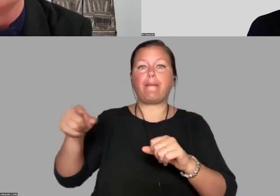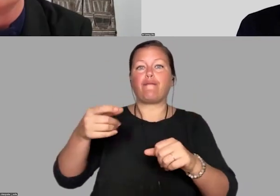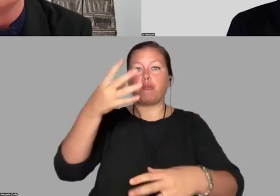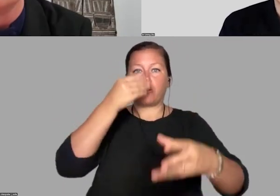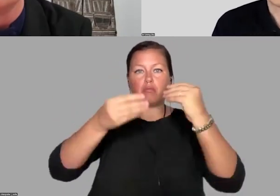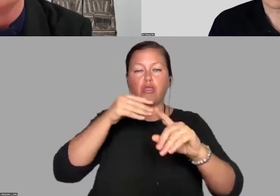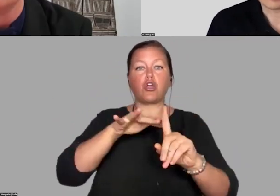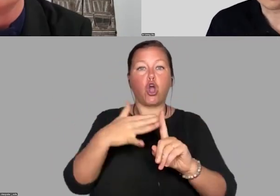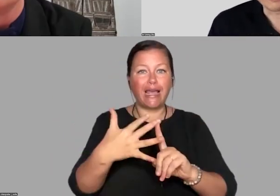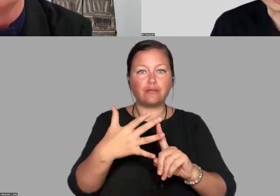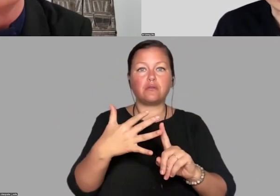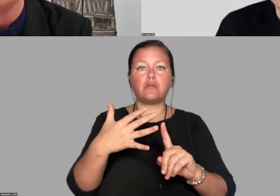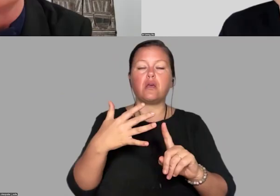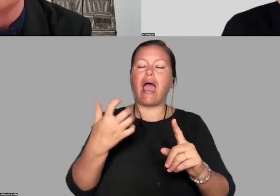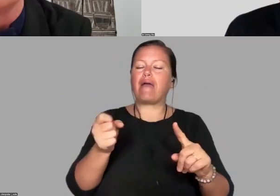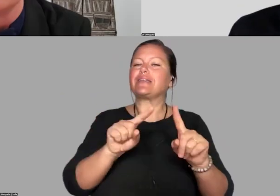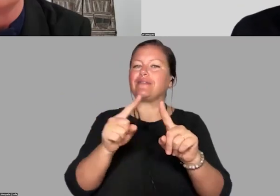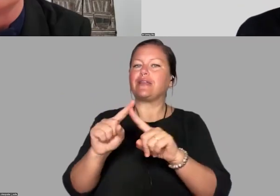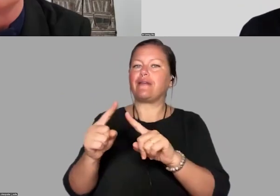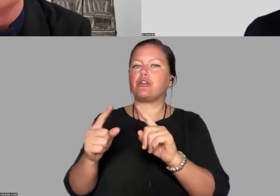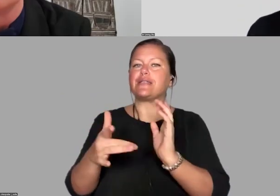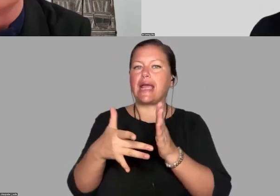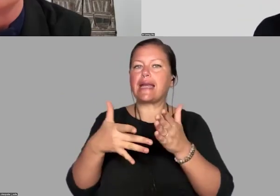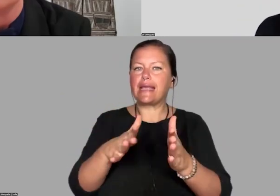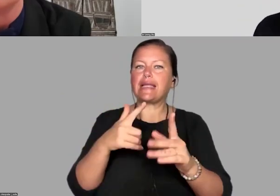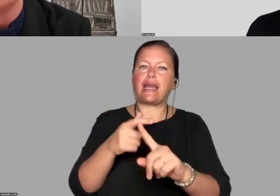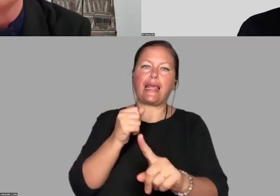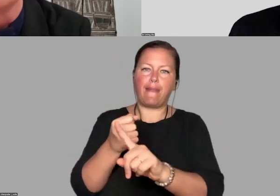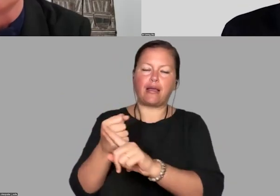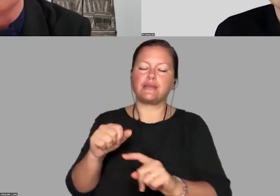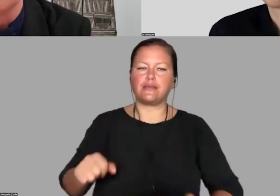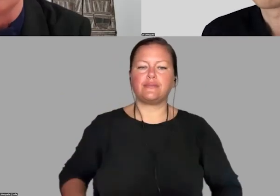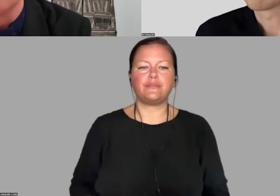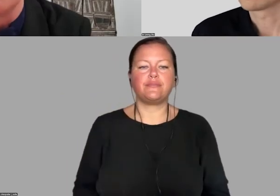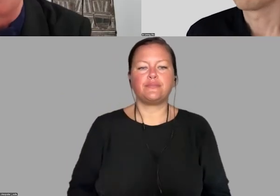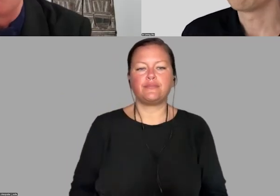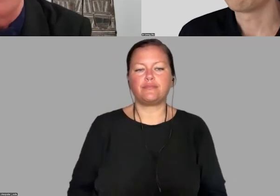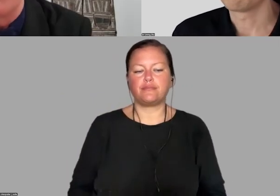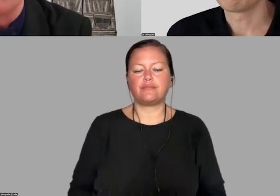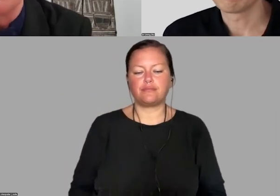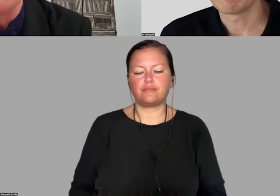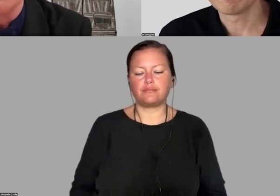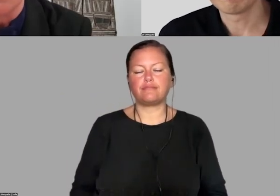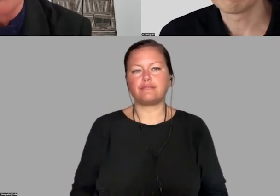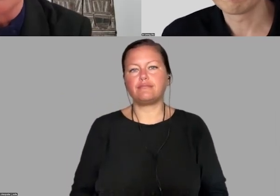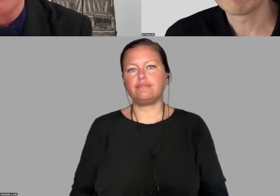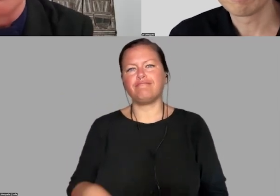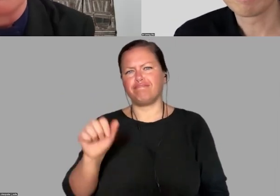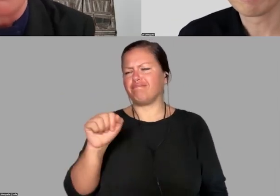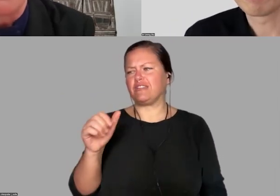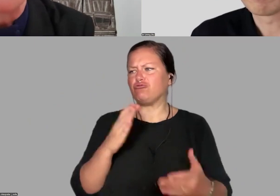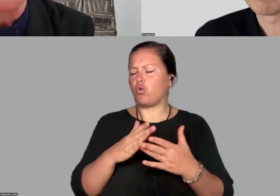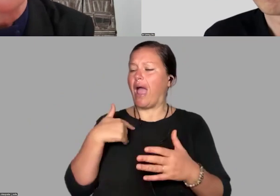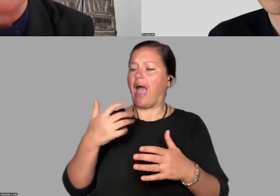original training. That's also have different techniques and implications. Mm, absolutely. We've got an interesting question